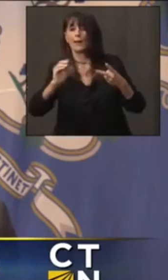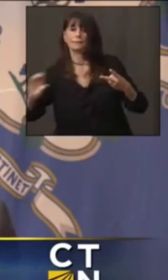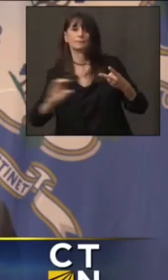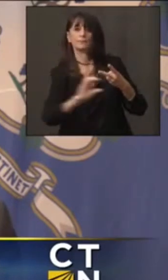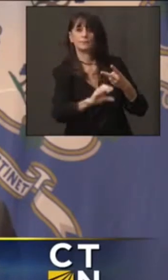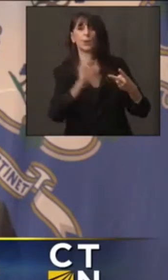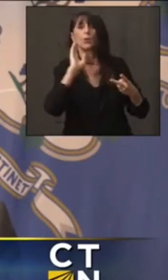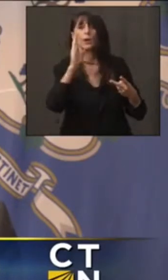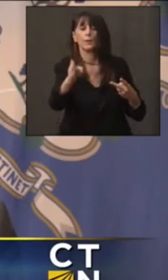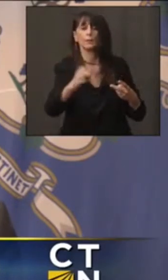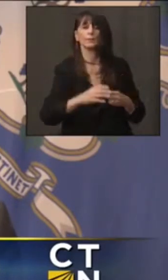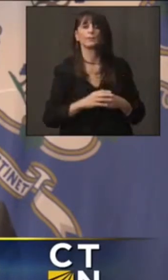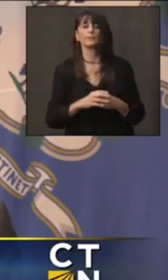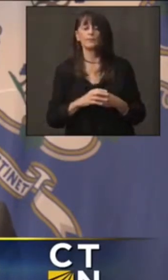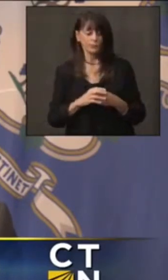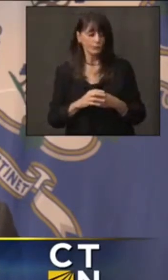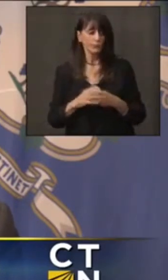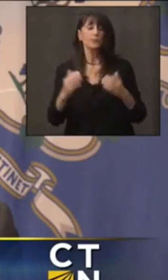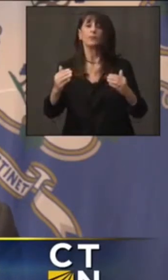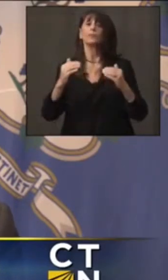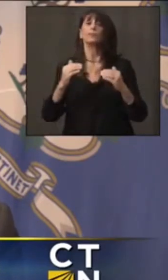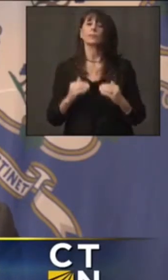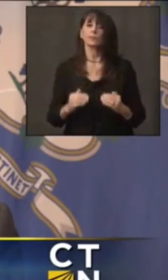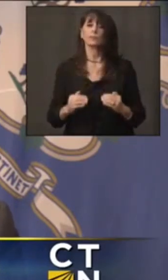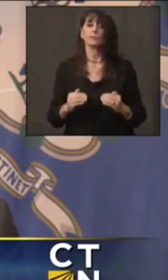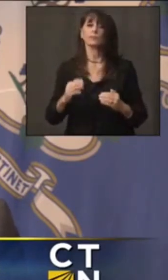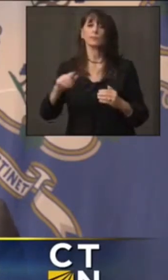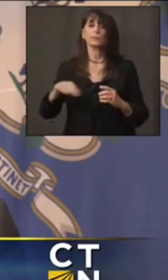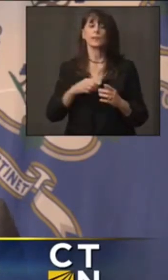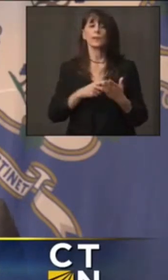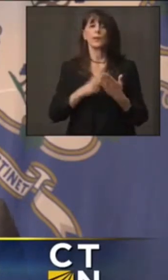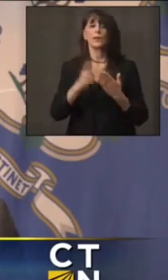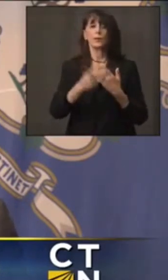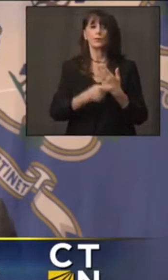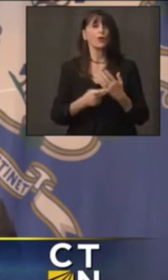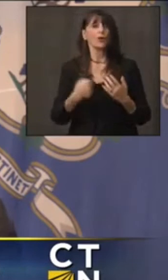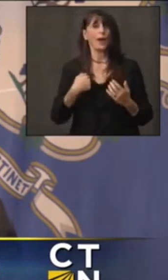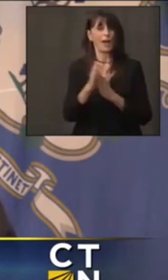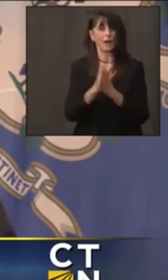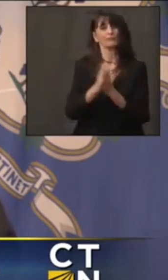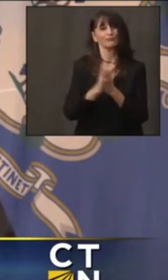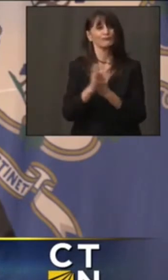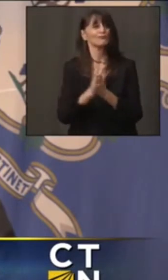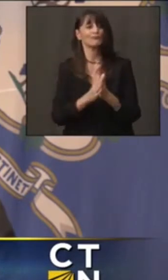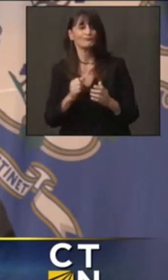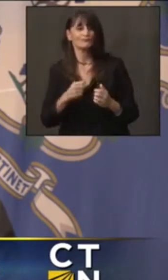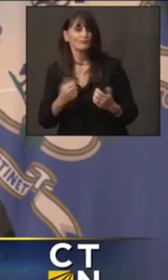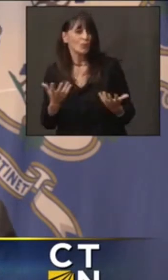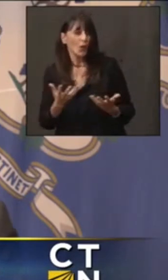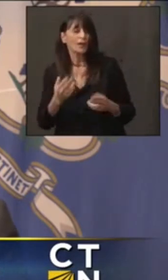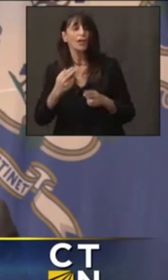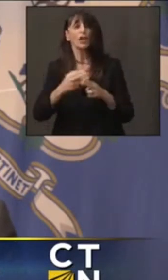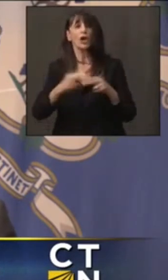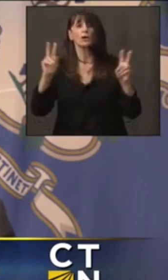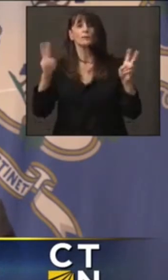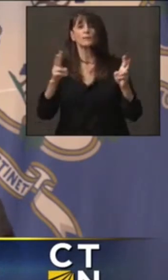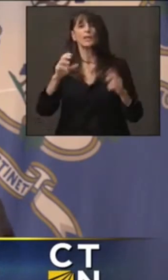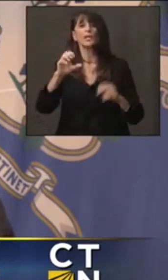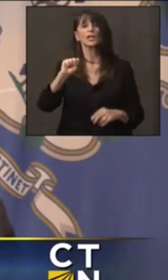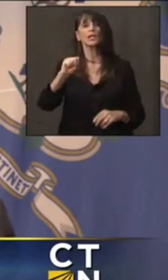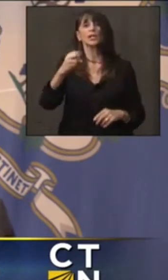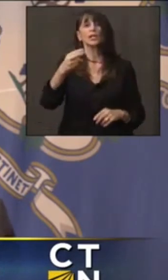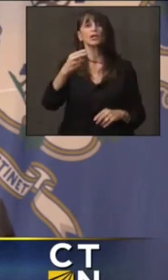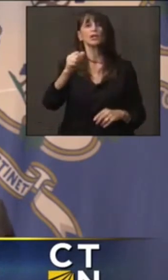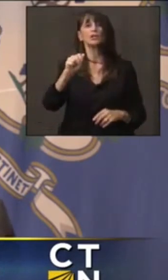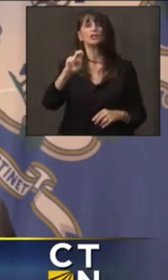finally, that takes me back to the program I'm most enthusiastic about, to be blunt, and that's called Shared Work. We've